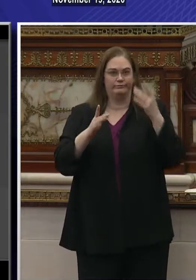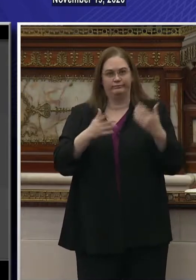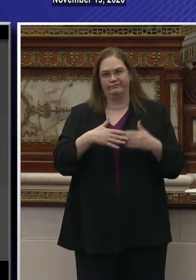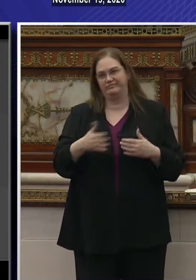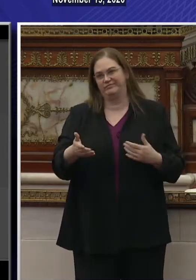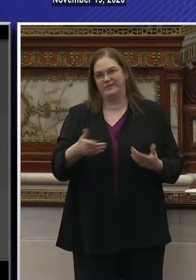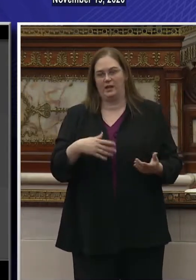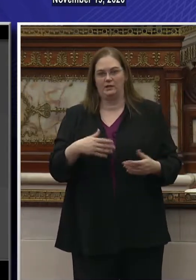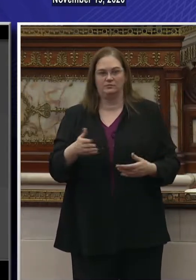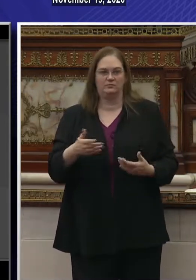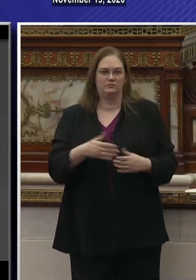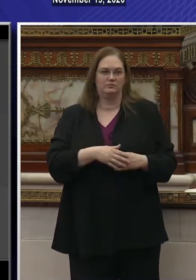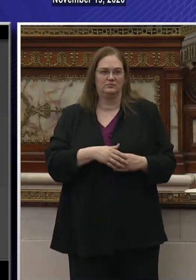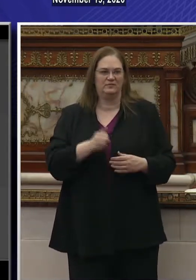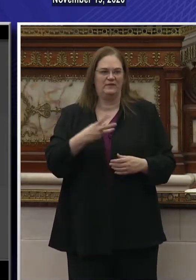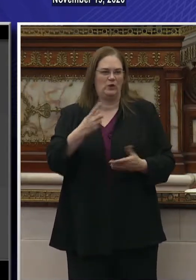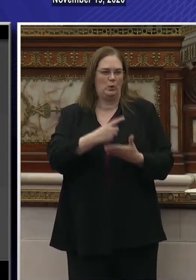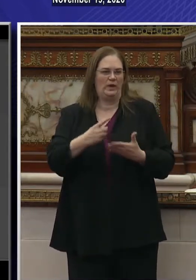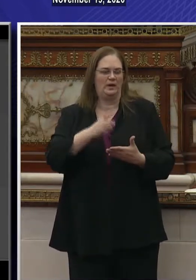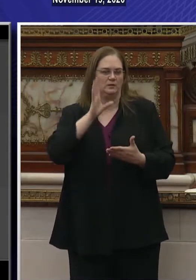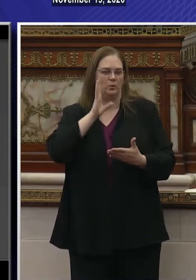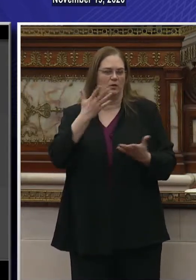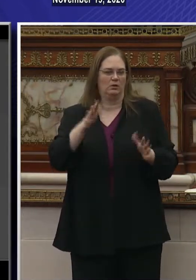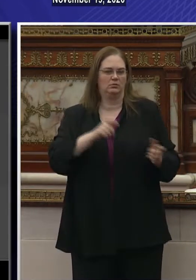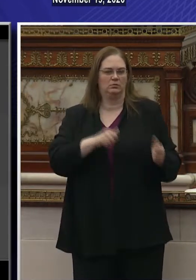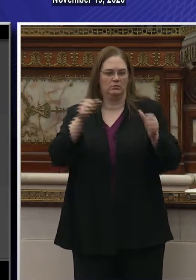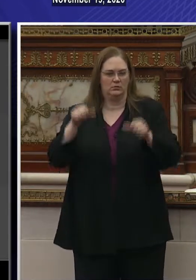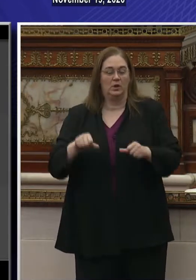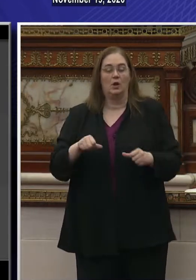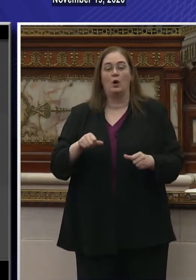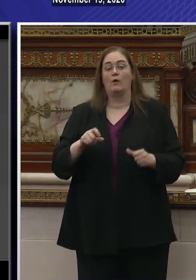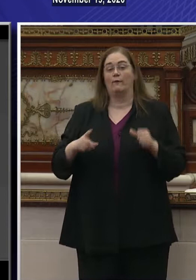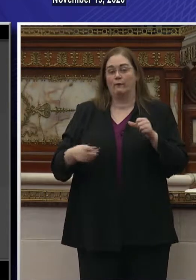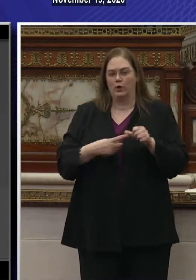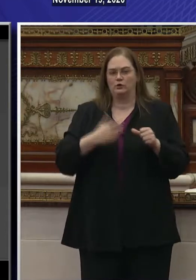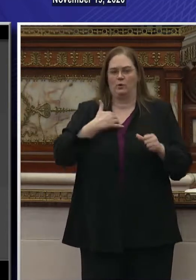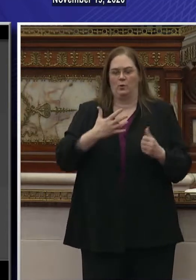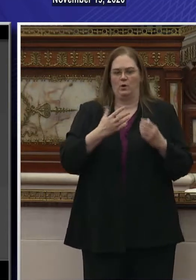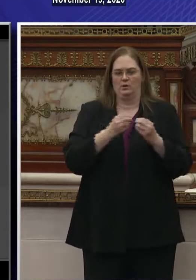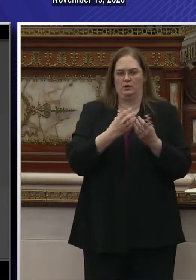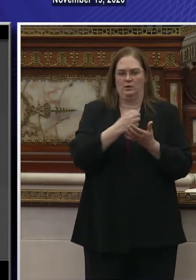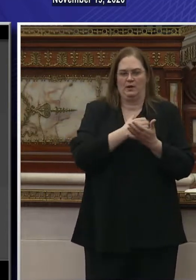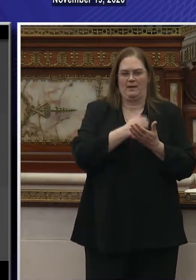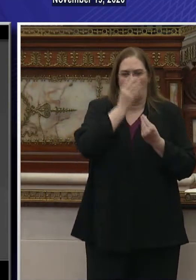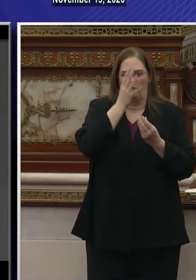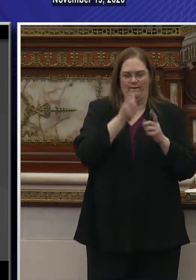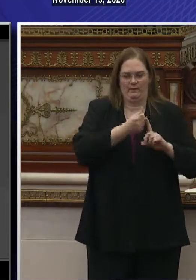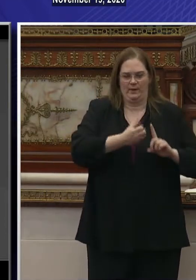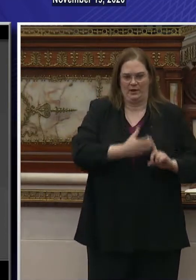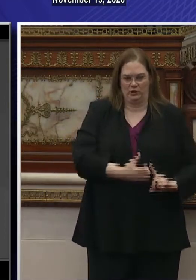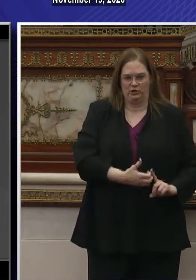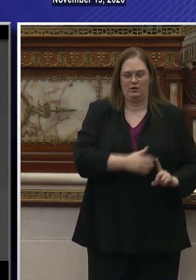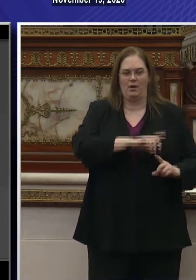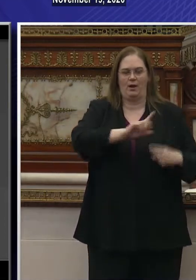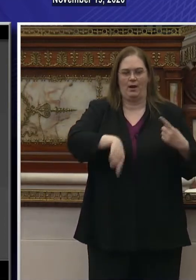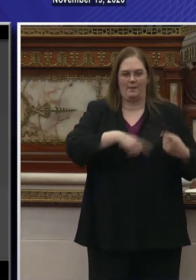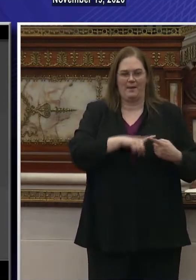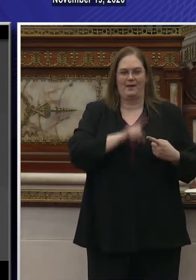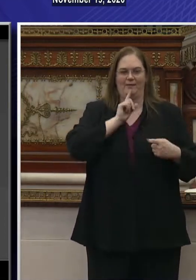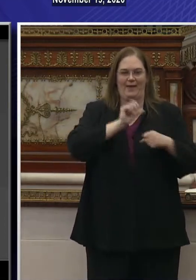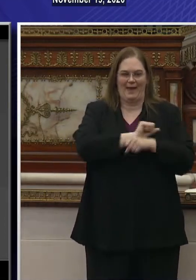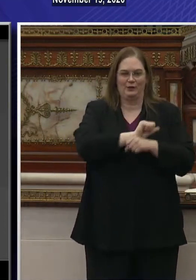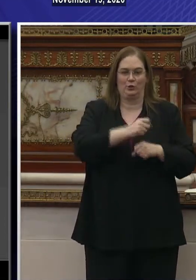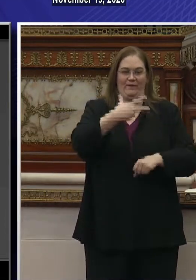within probably a couple of weeks. We wanted to get more information built into the plan about the